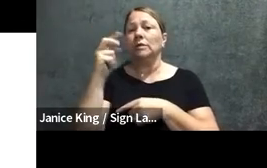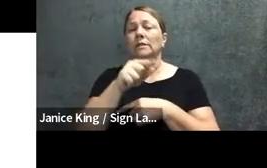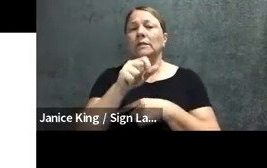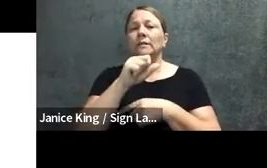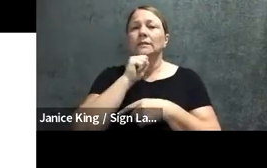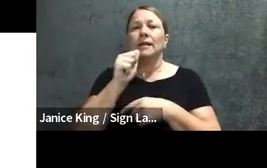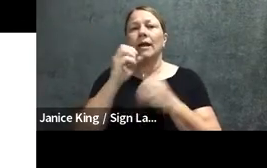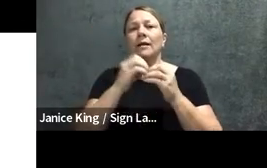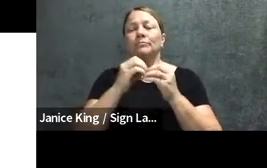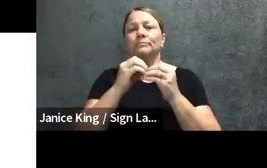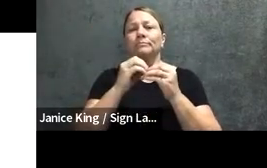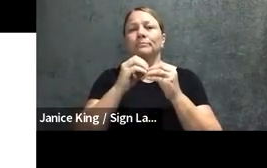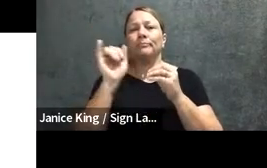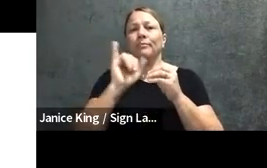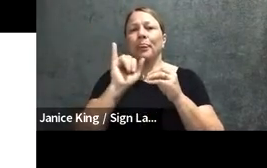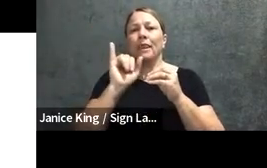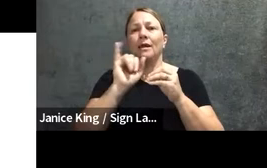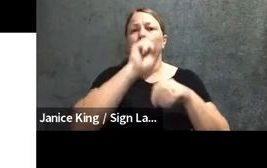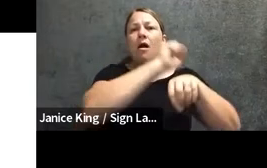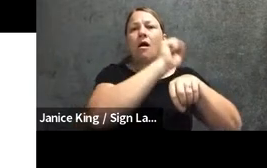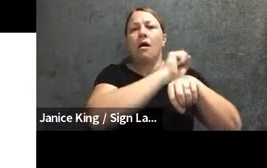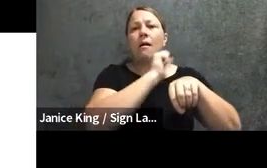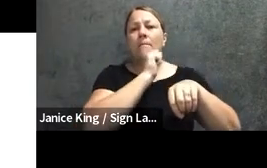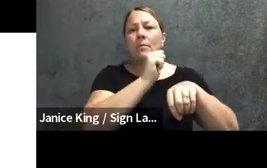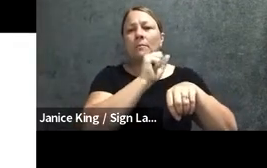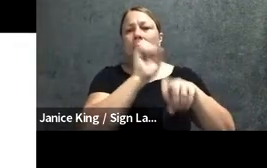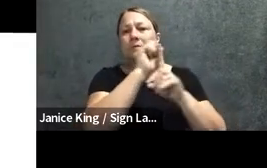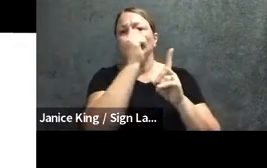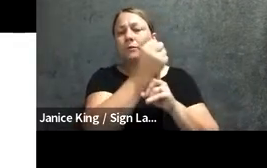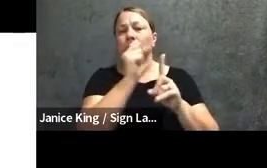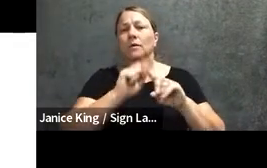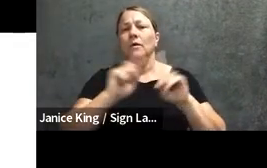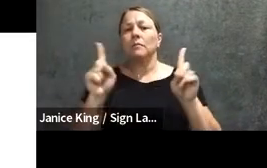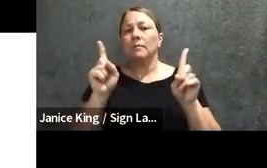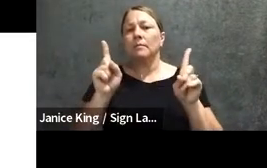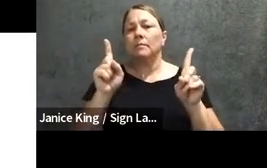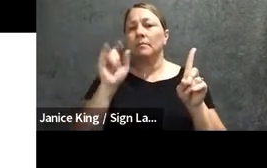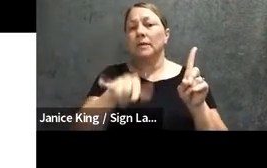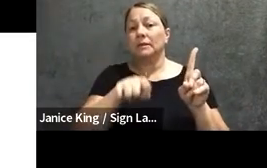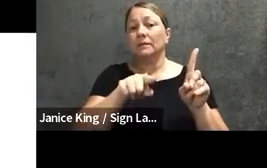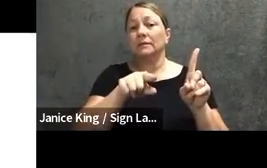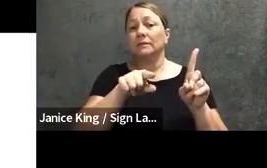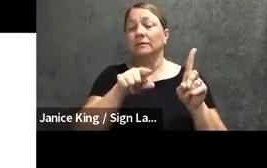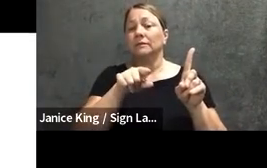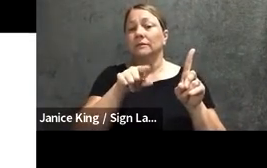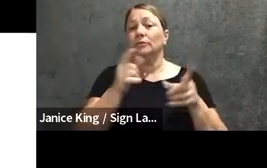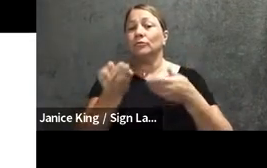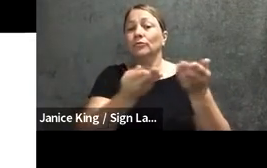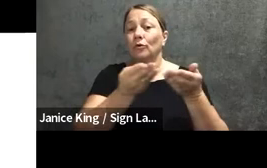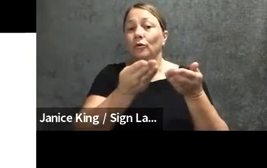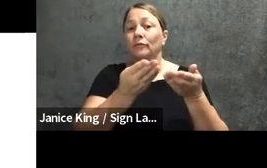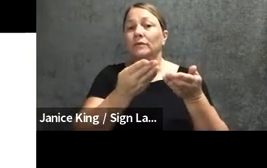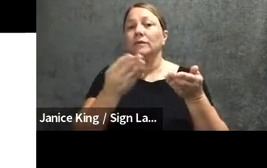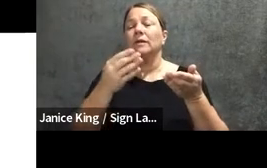employment situation, but the failure to provide integrated service certainly something that is a barrier